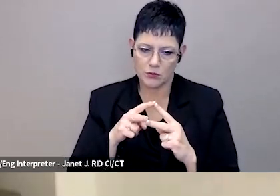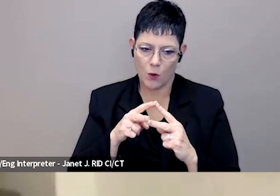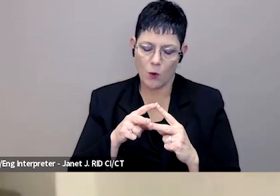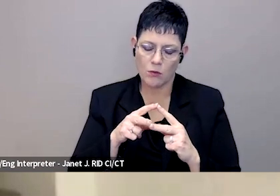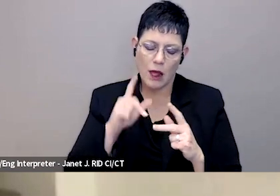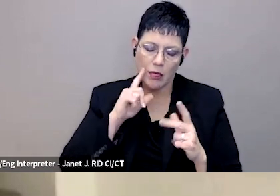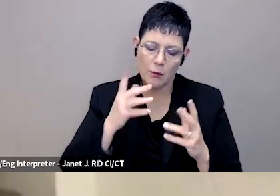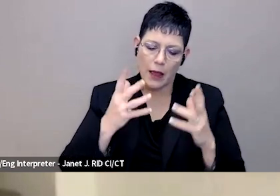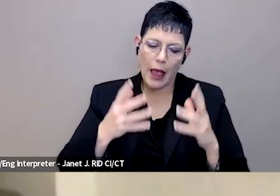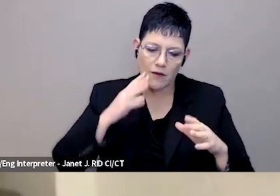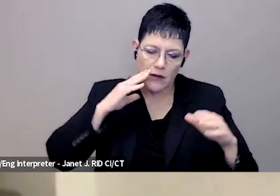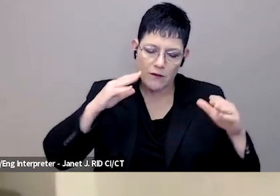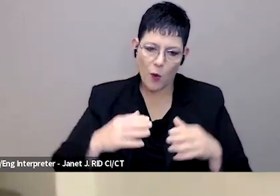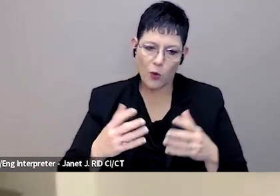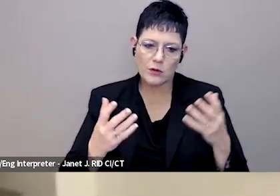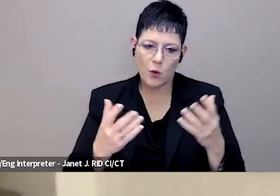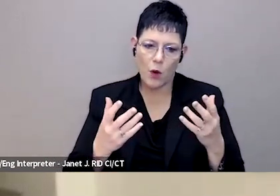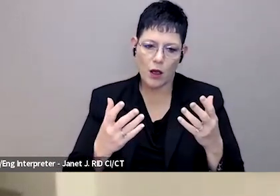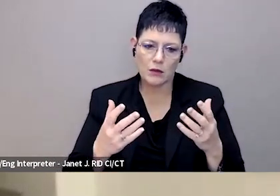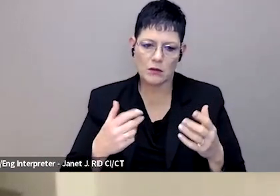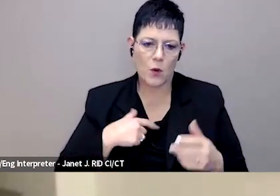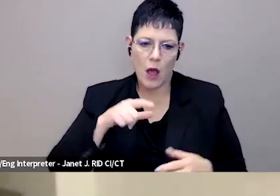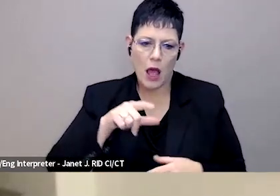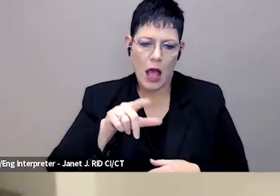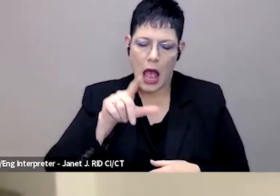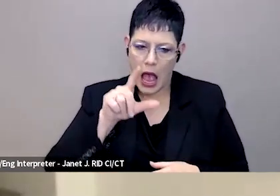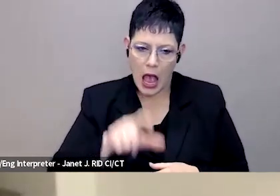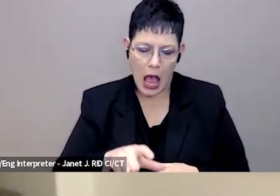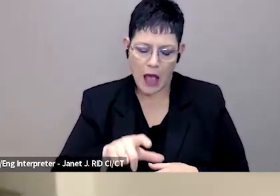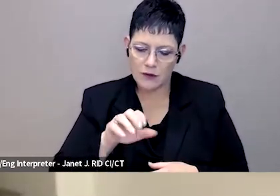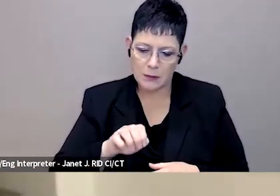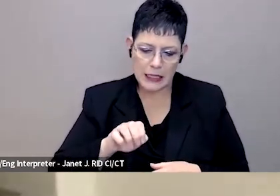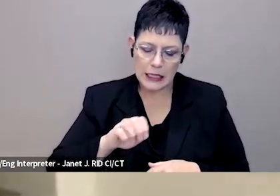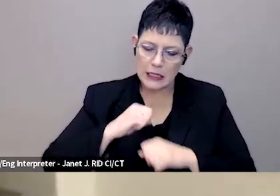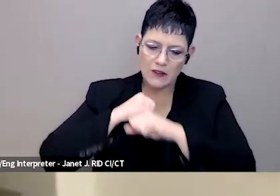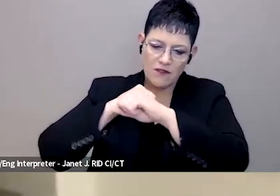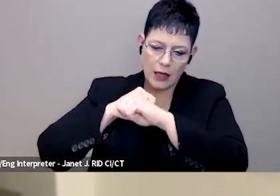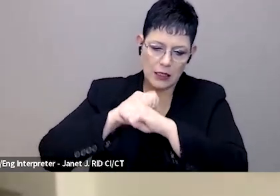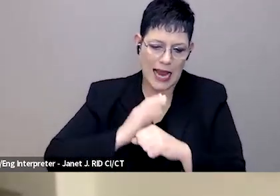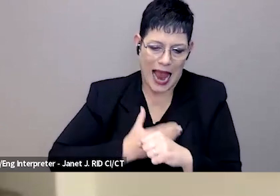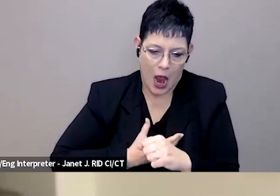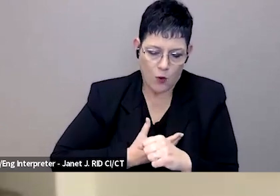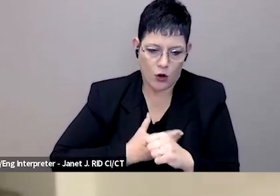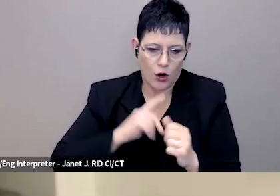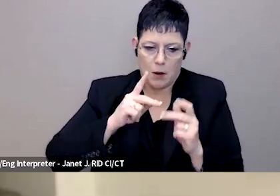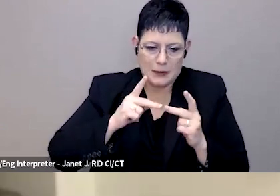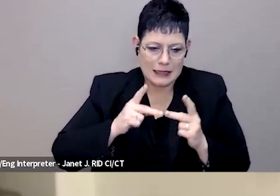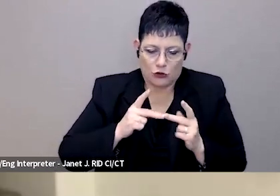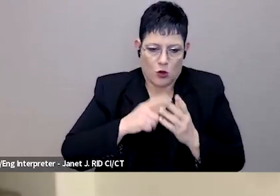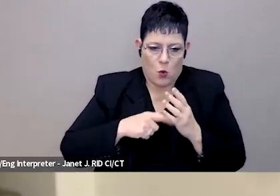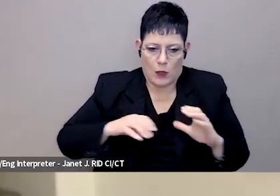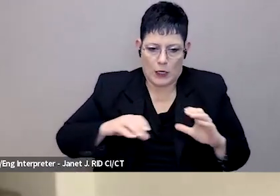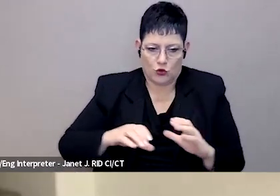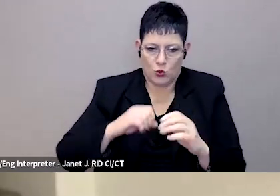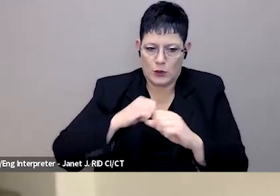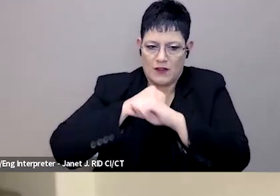focus on, we have to be, I'm going to say it 10,000 times, we have to be defending Medicaid, we have to be defending